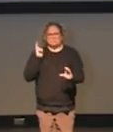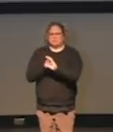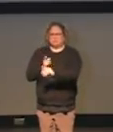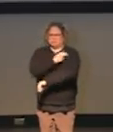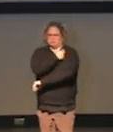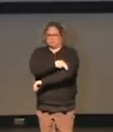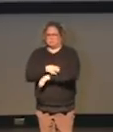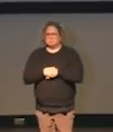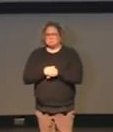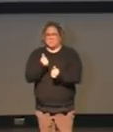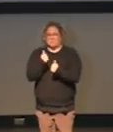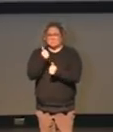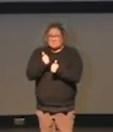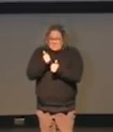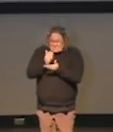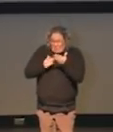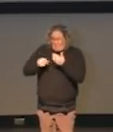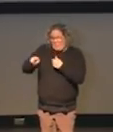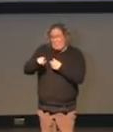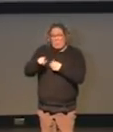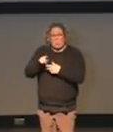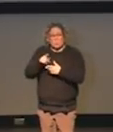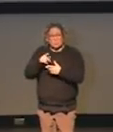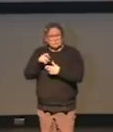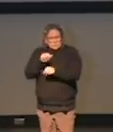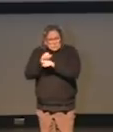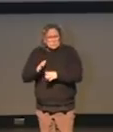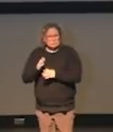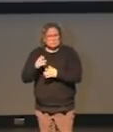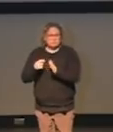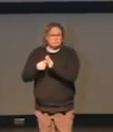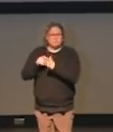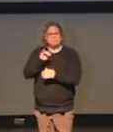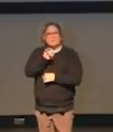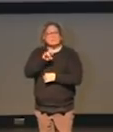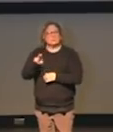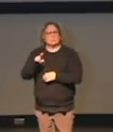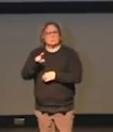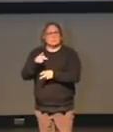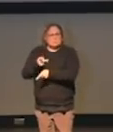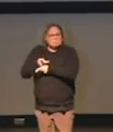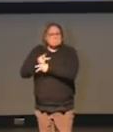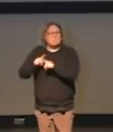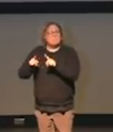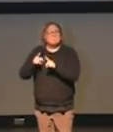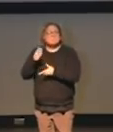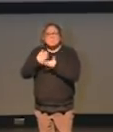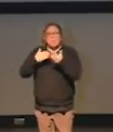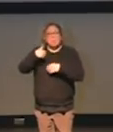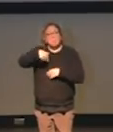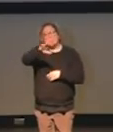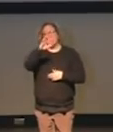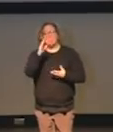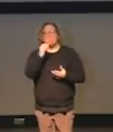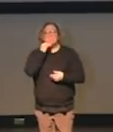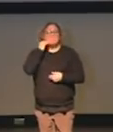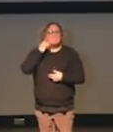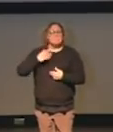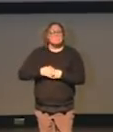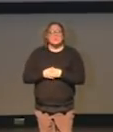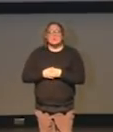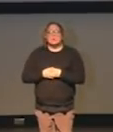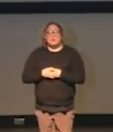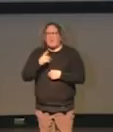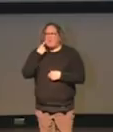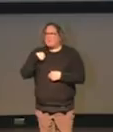Some of those employees have required intensive care. A number of them have been discharged. I'd have to look for someone. I think